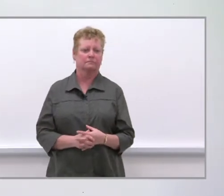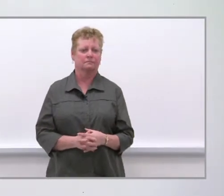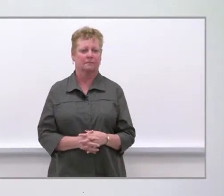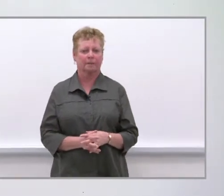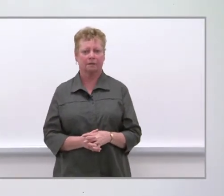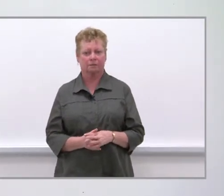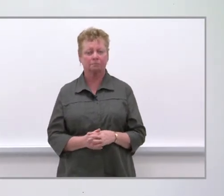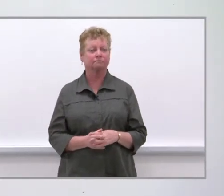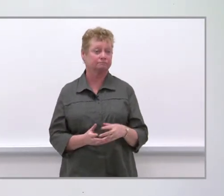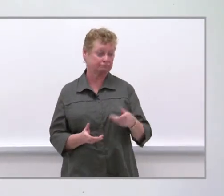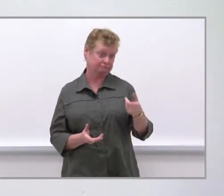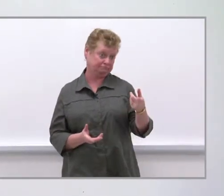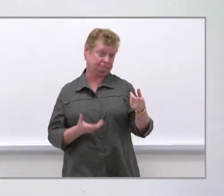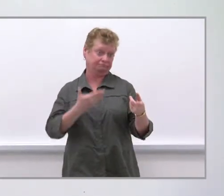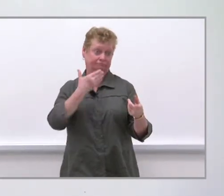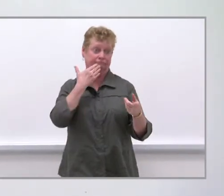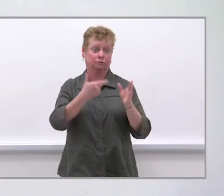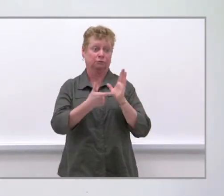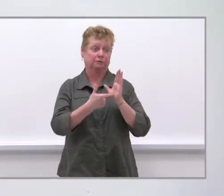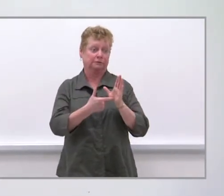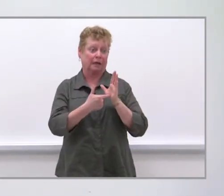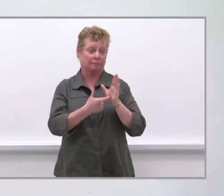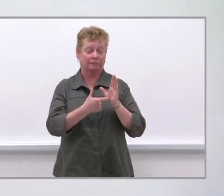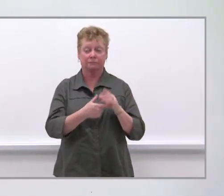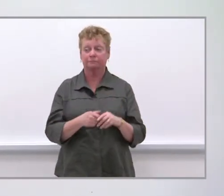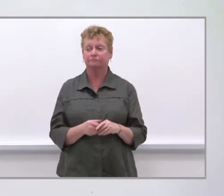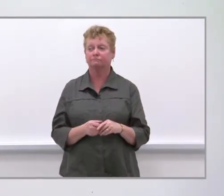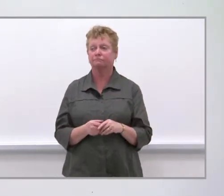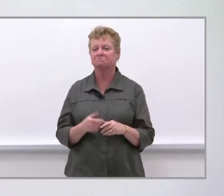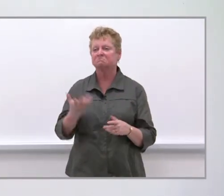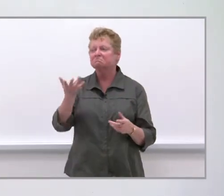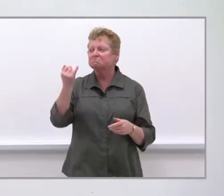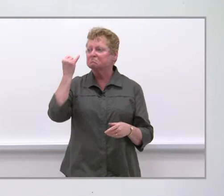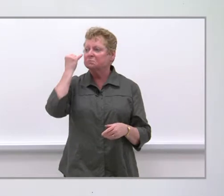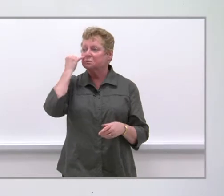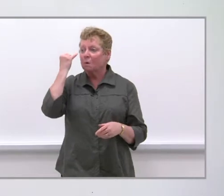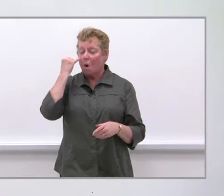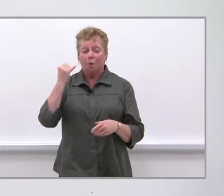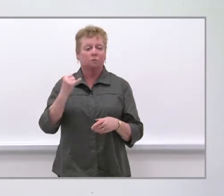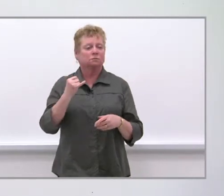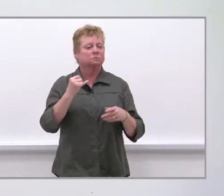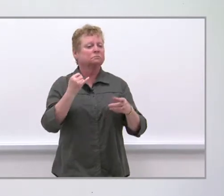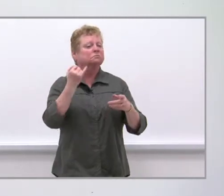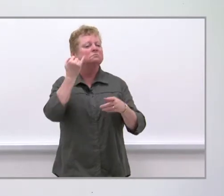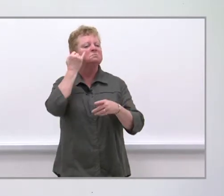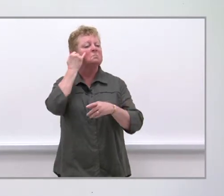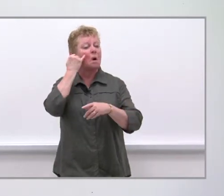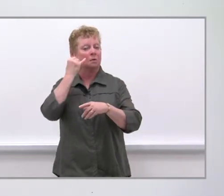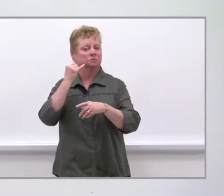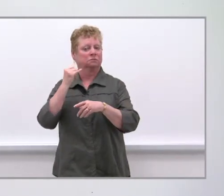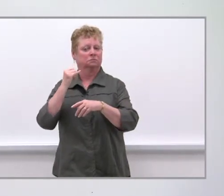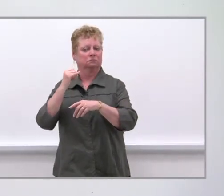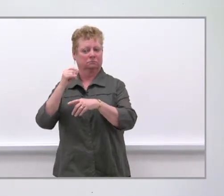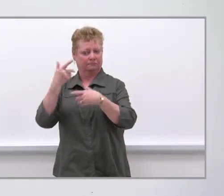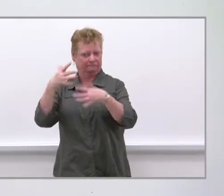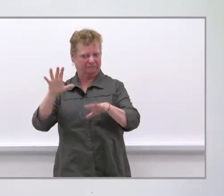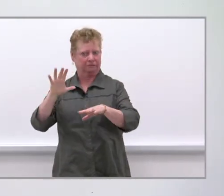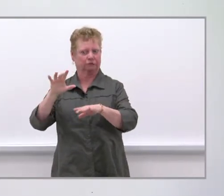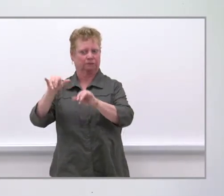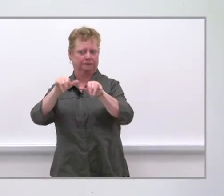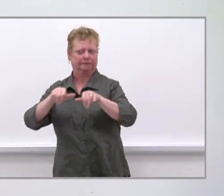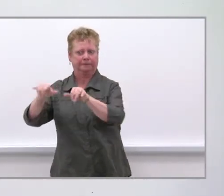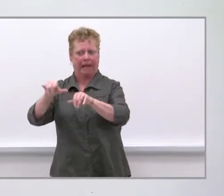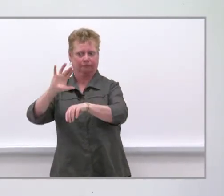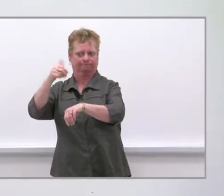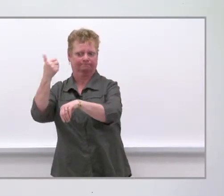again, it's a good example of, so let's say that we have standards developed that do